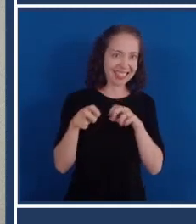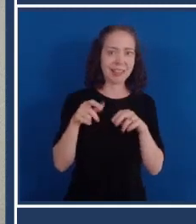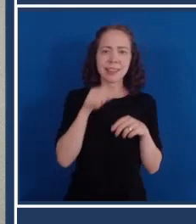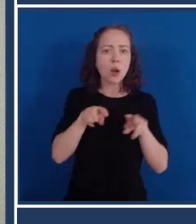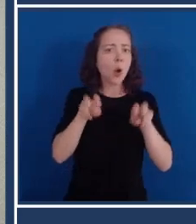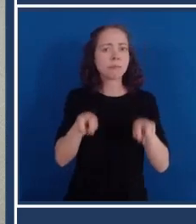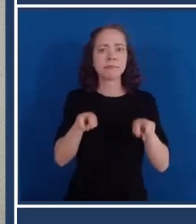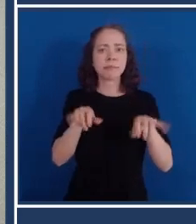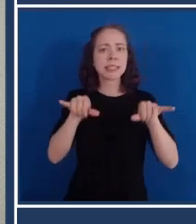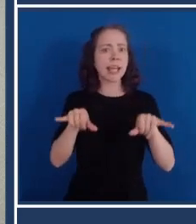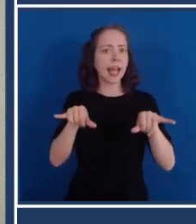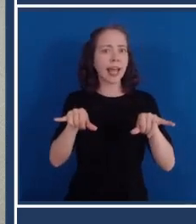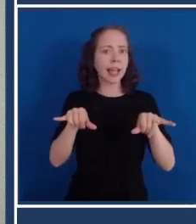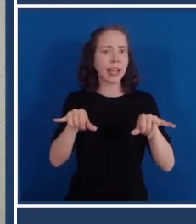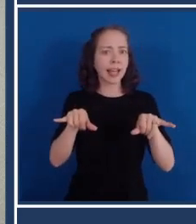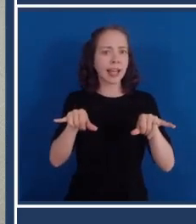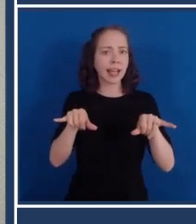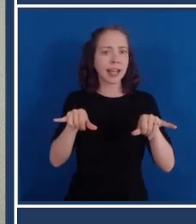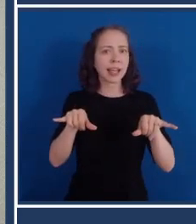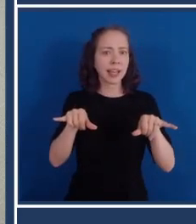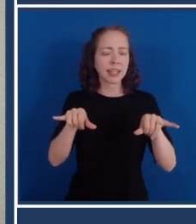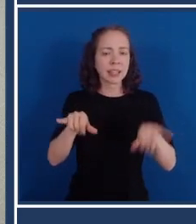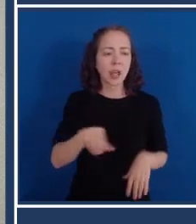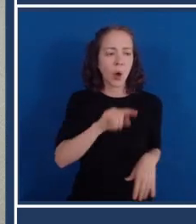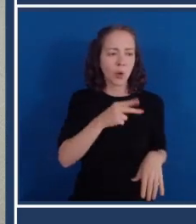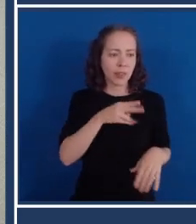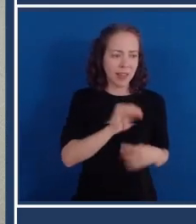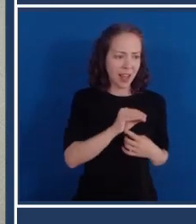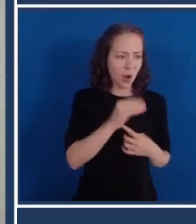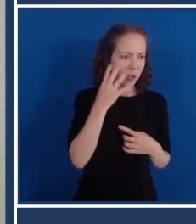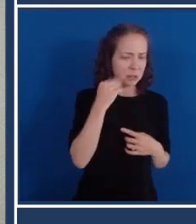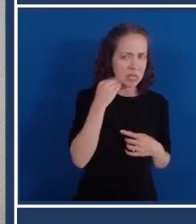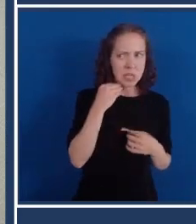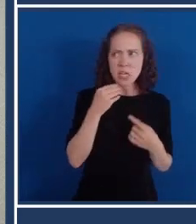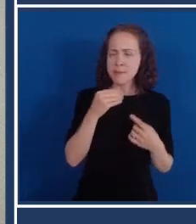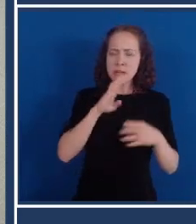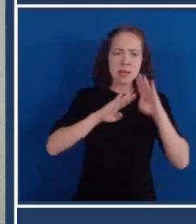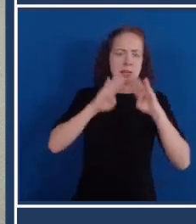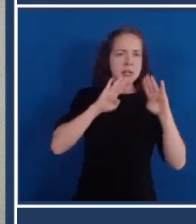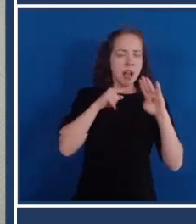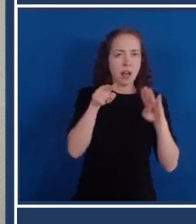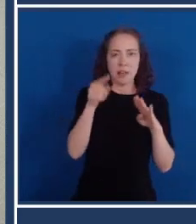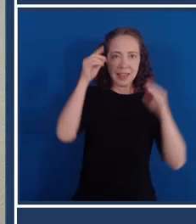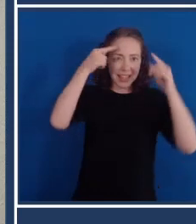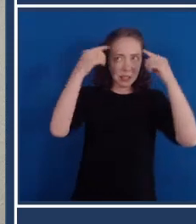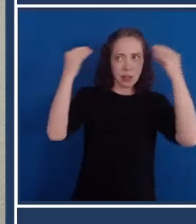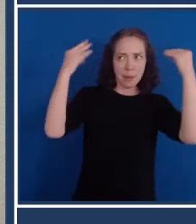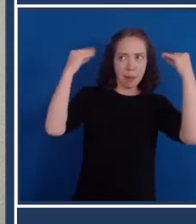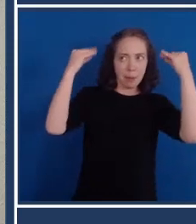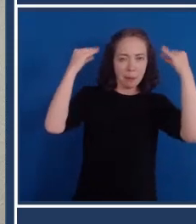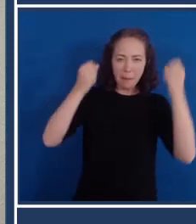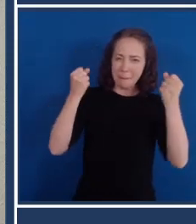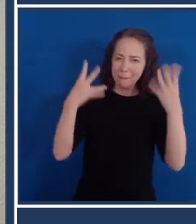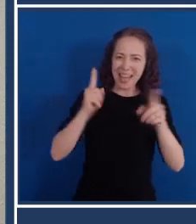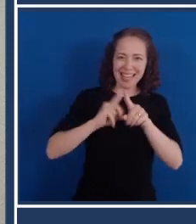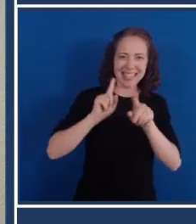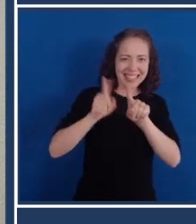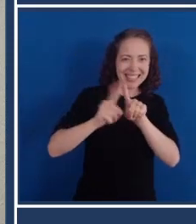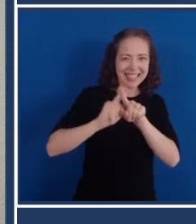announcing several different friends' names in quick succession as the children congregated around him.